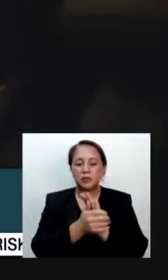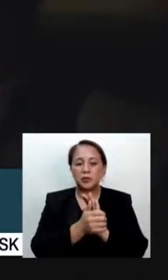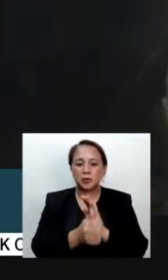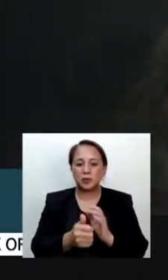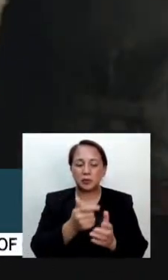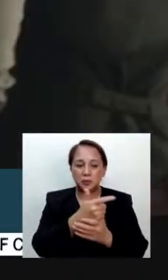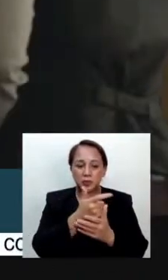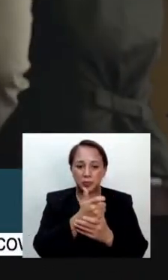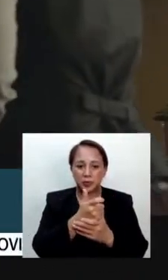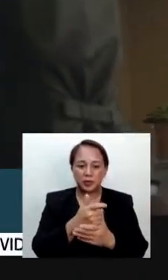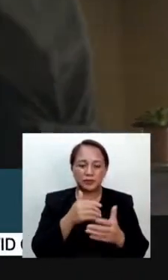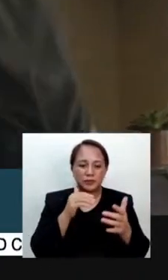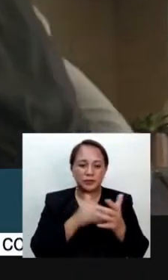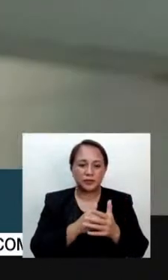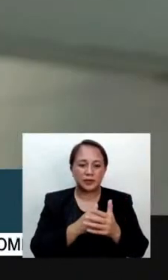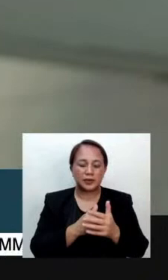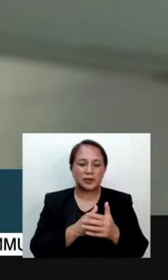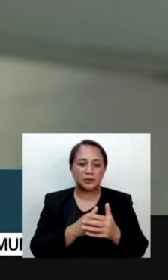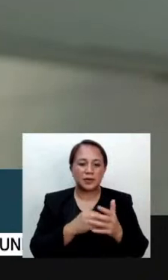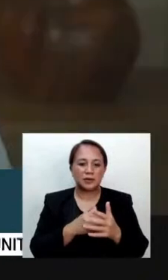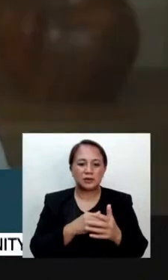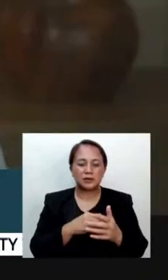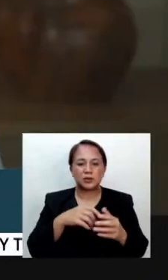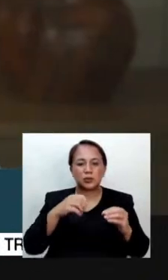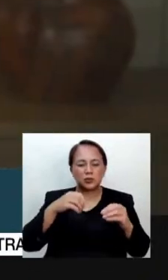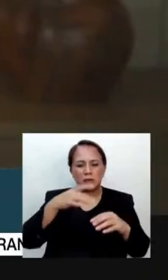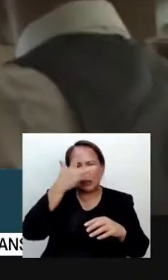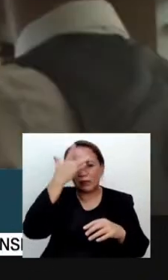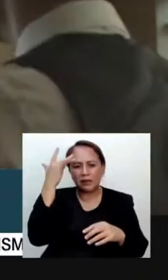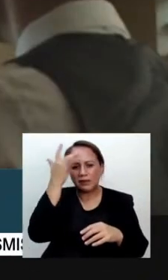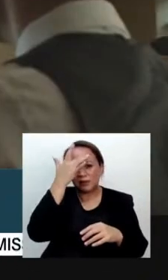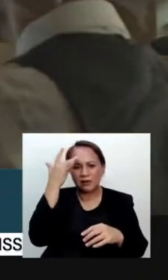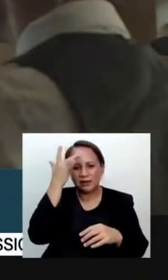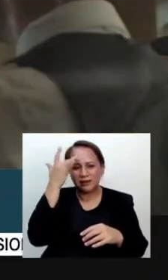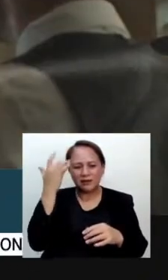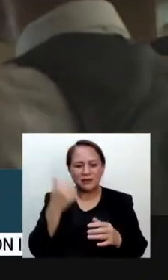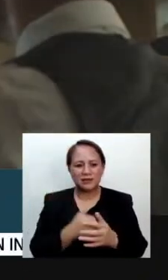his greatest battle, memory loss. Room number again? It's on the key holder.